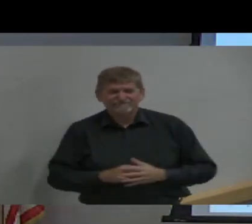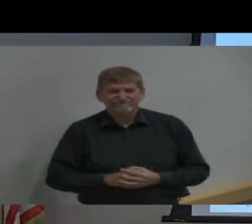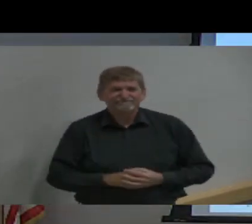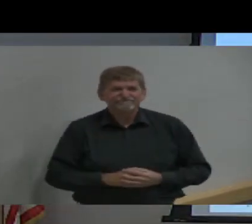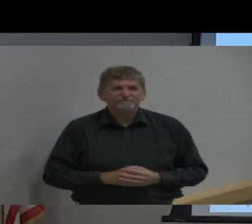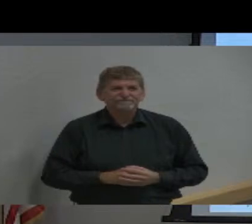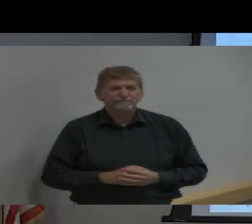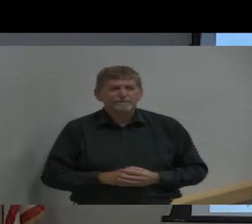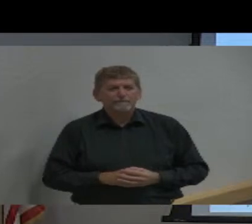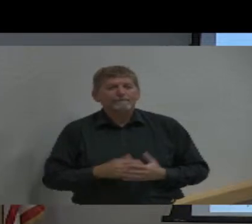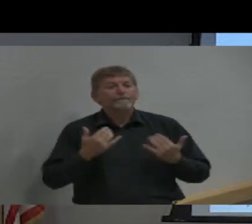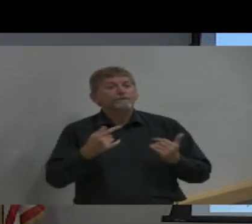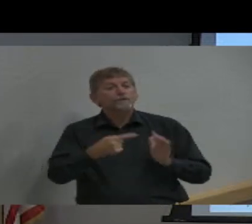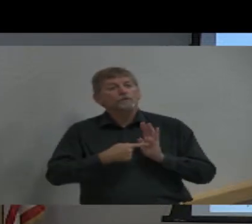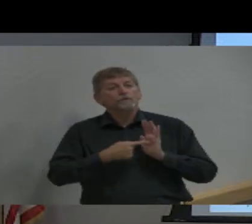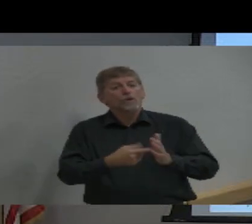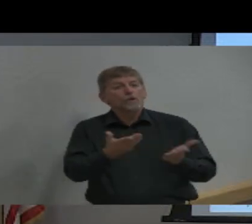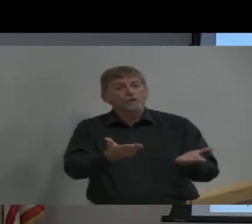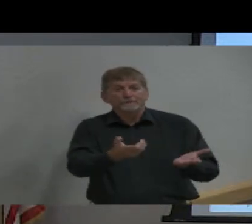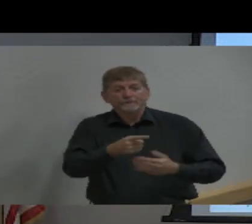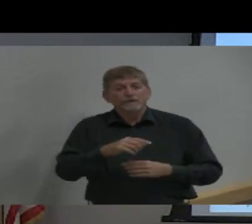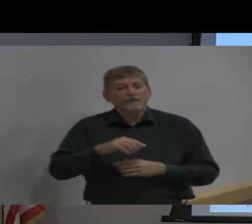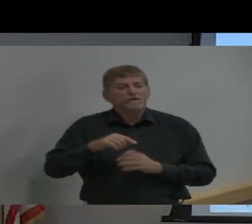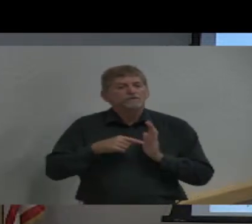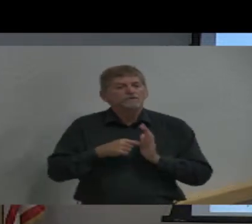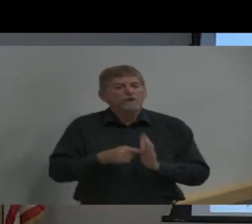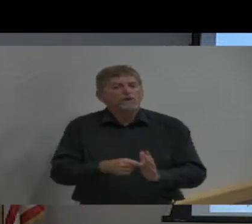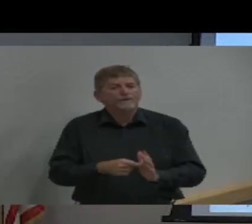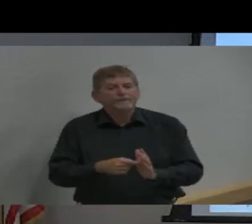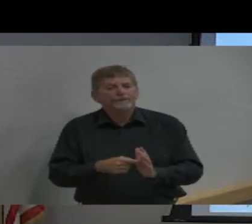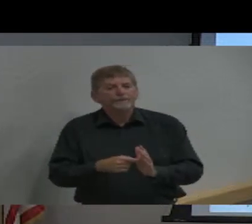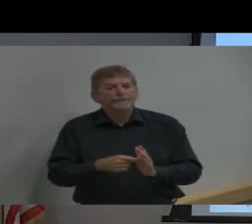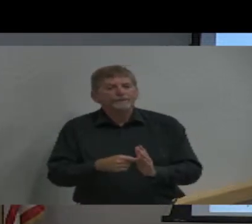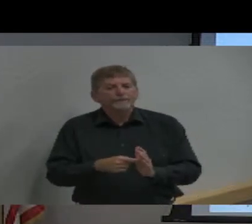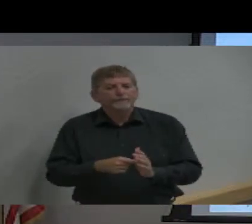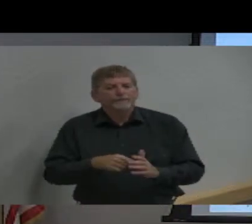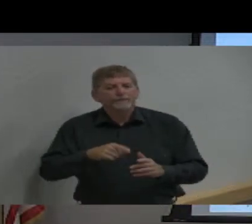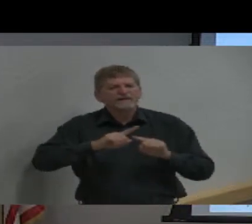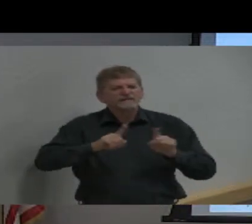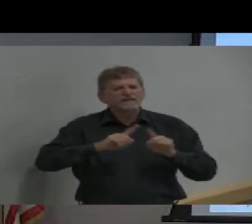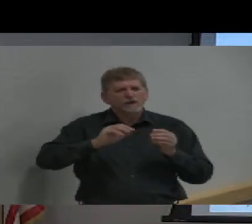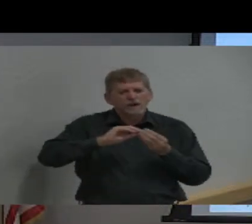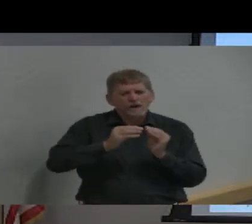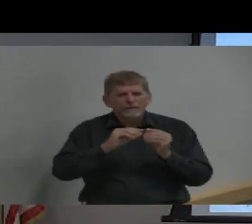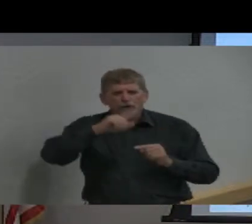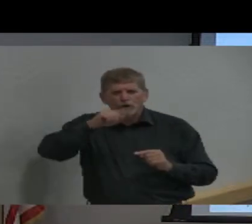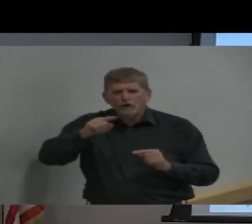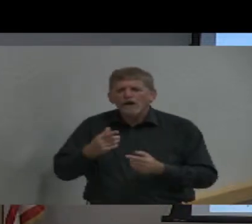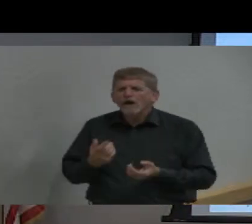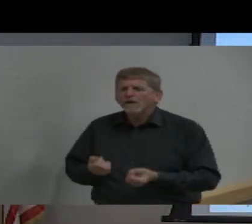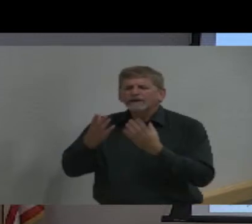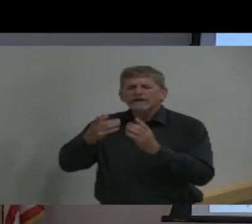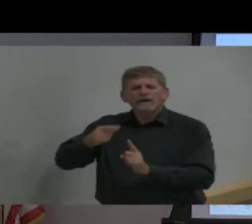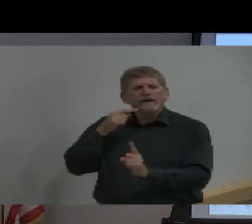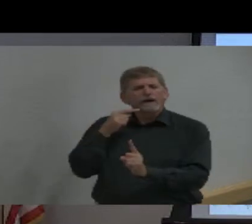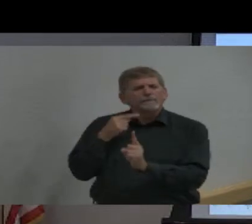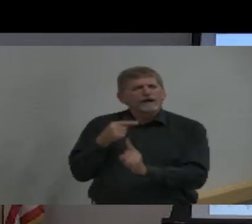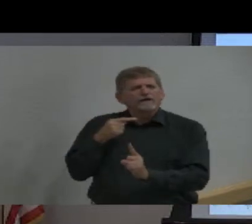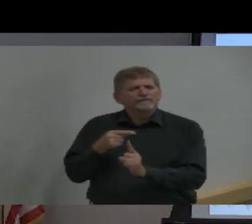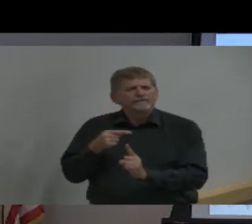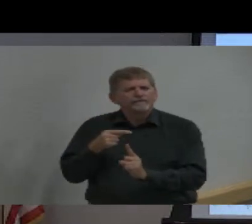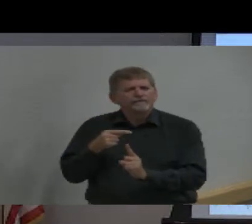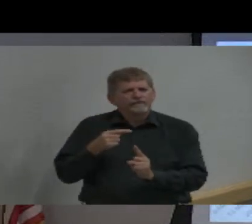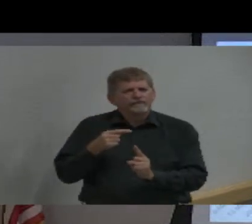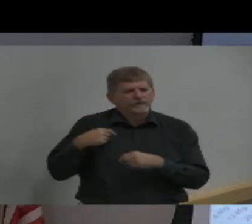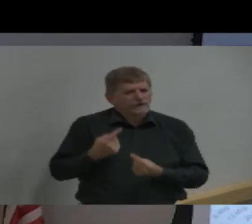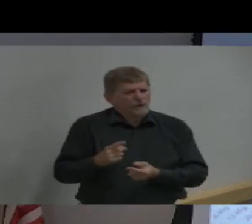This next slide shows the trends in our percent positivity going back to the beginning of May. As you can